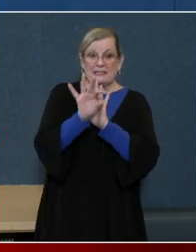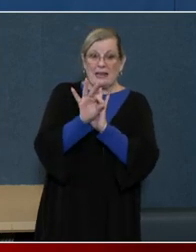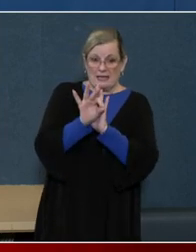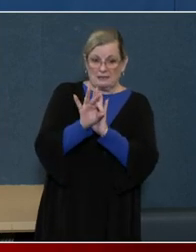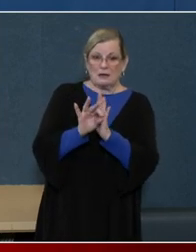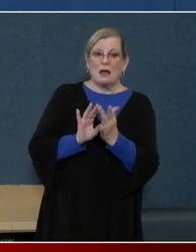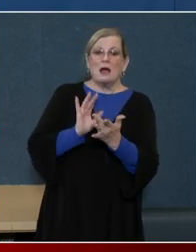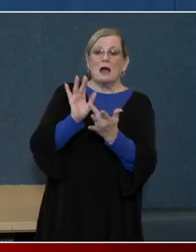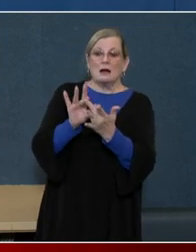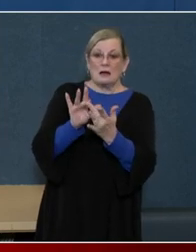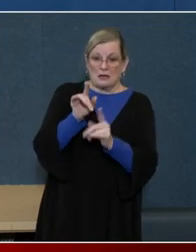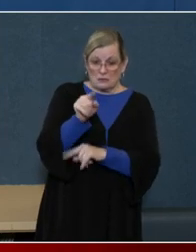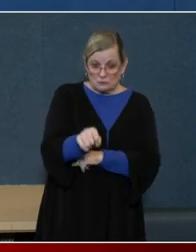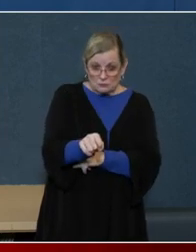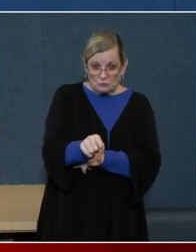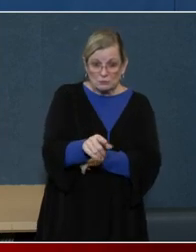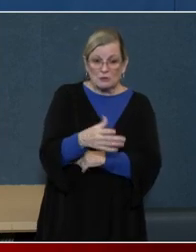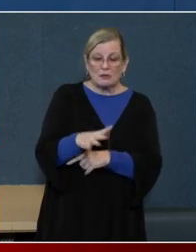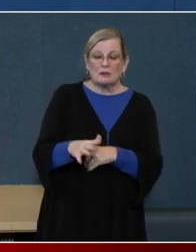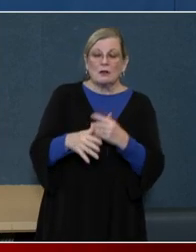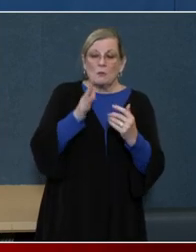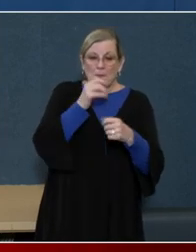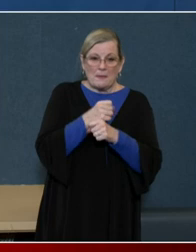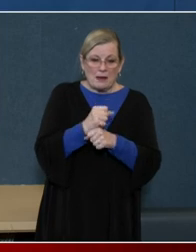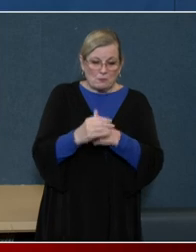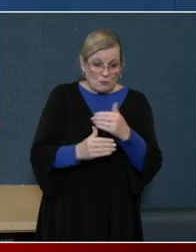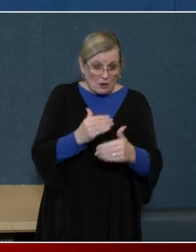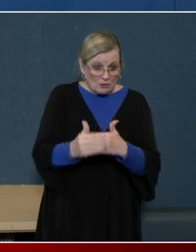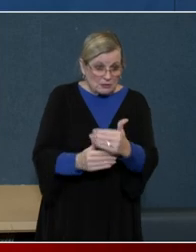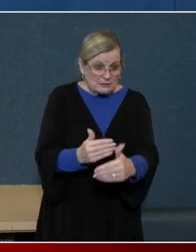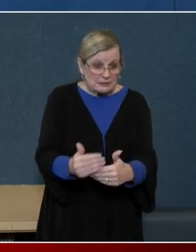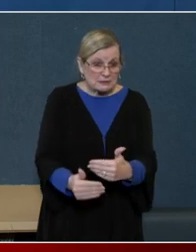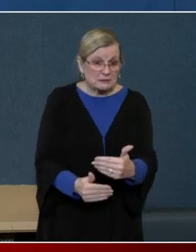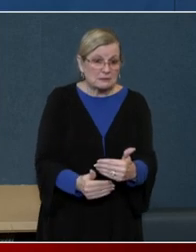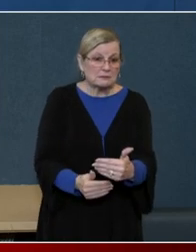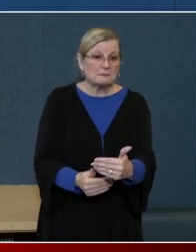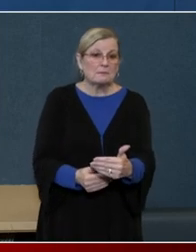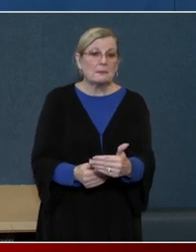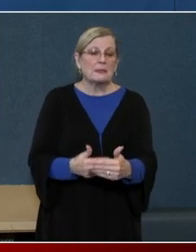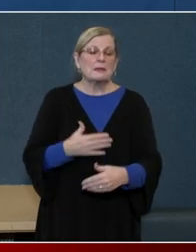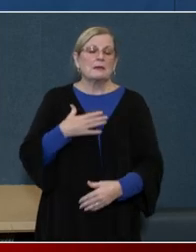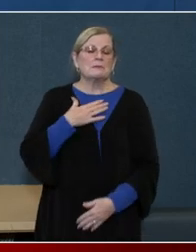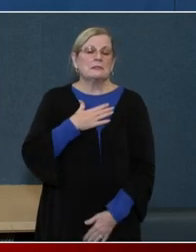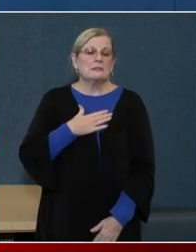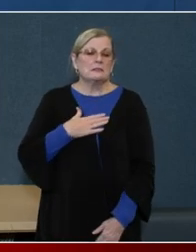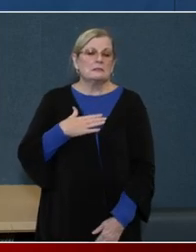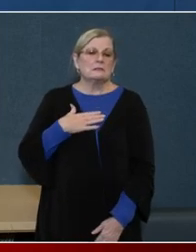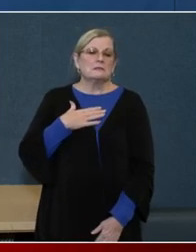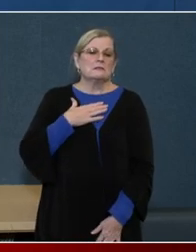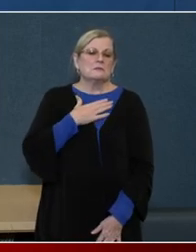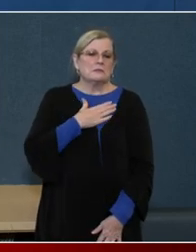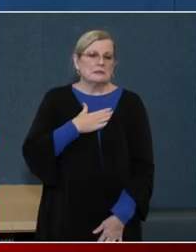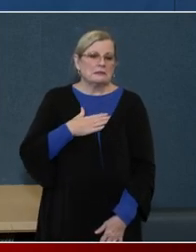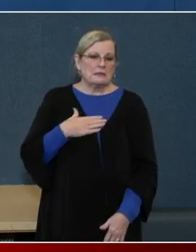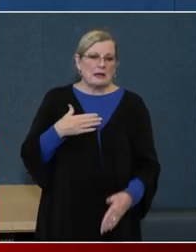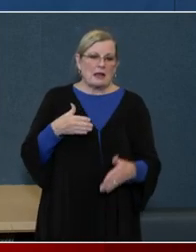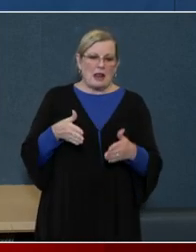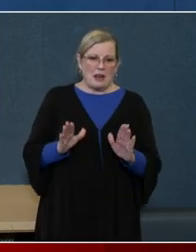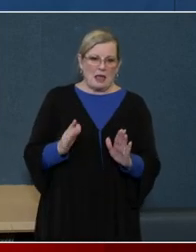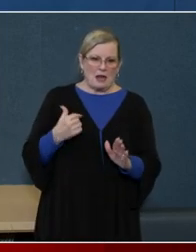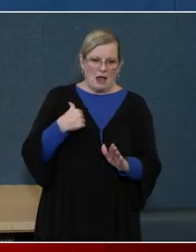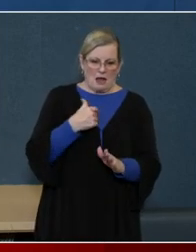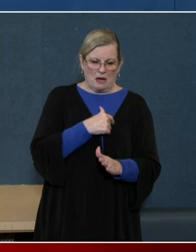I've described. The school will reach out directly and offer seats to families. And on this graphic,